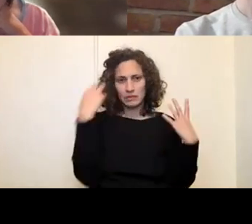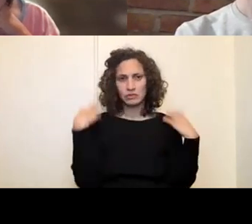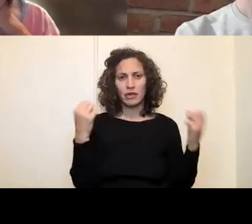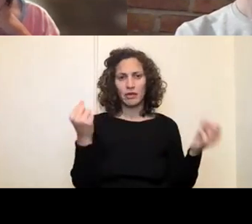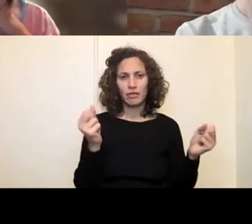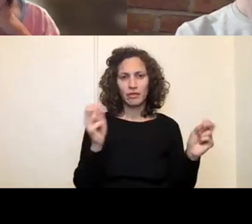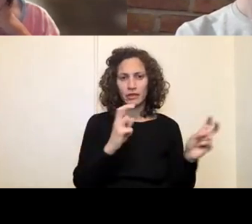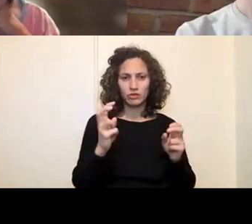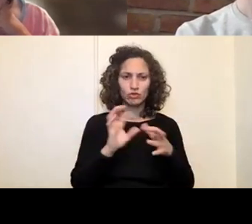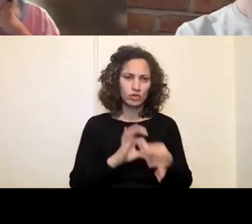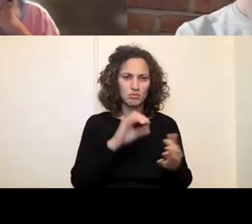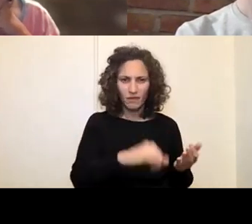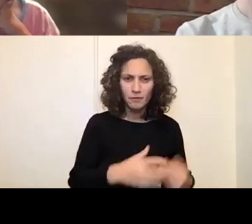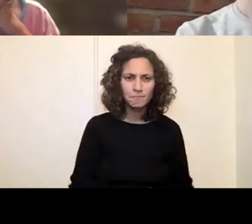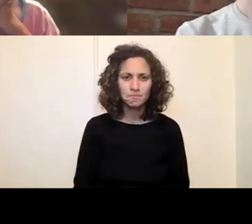that.